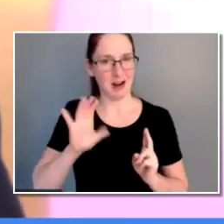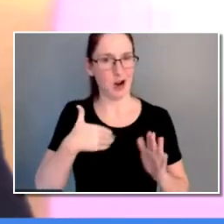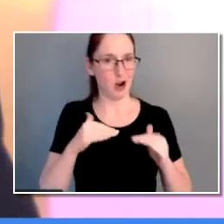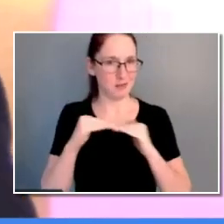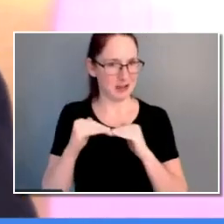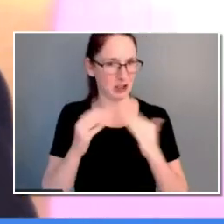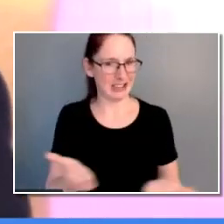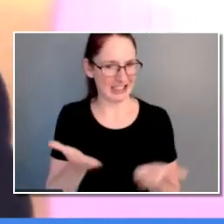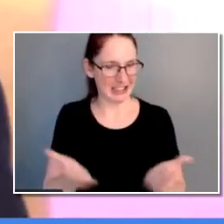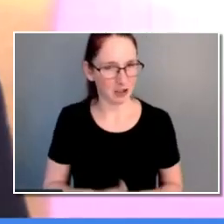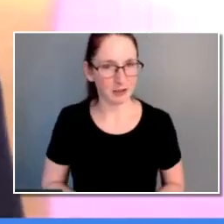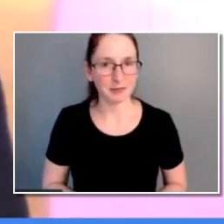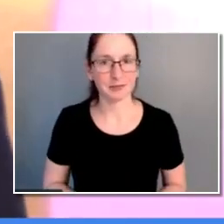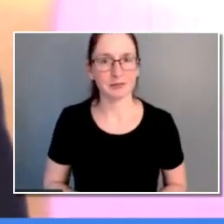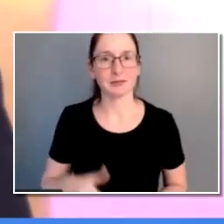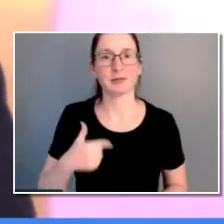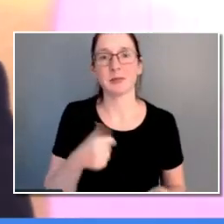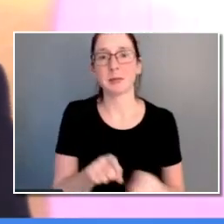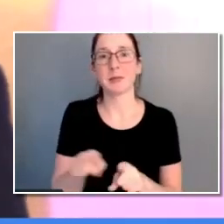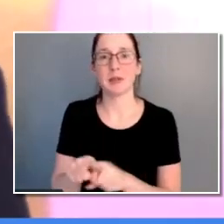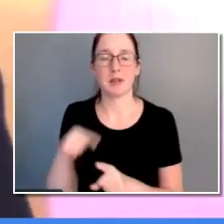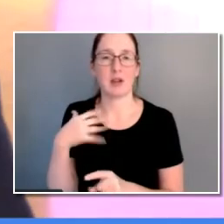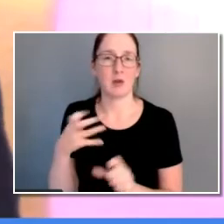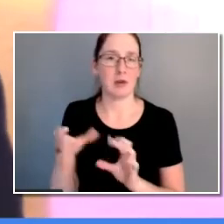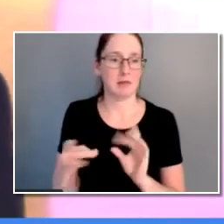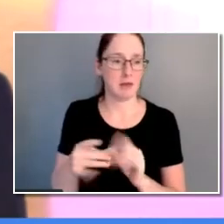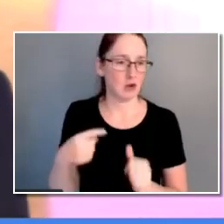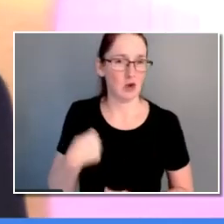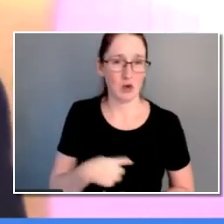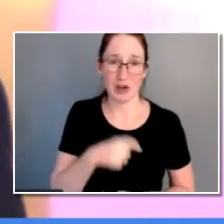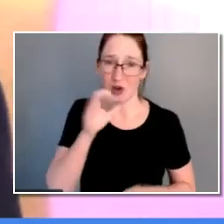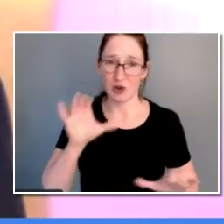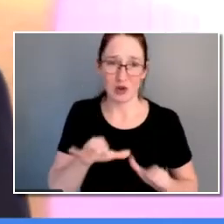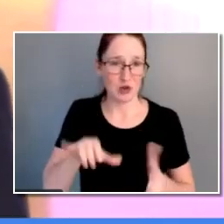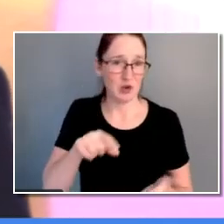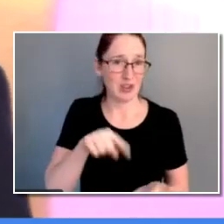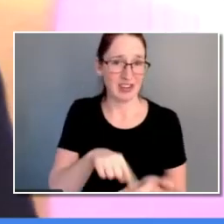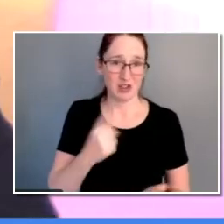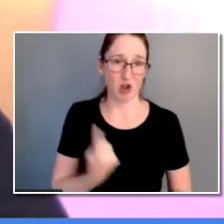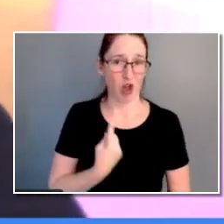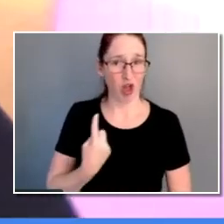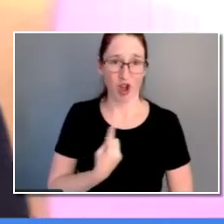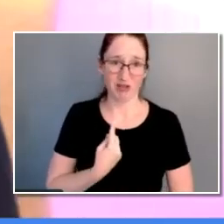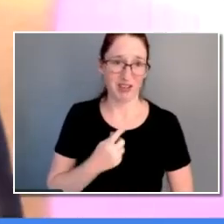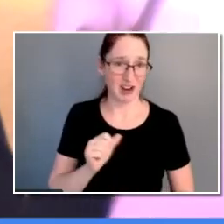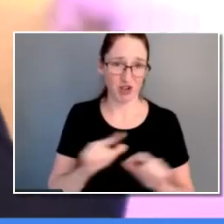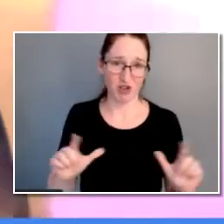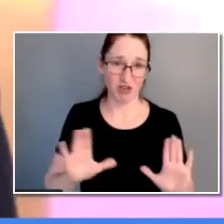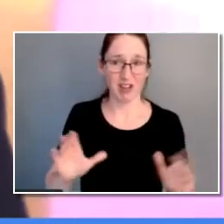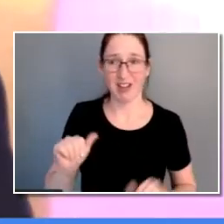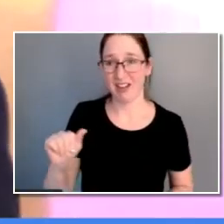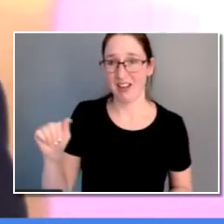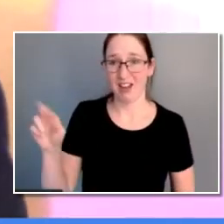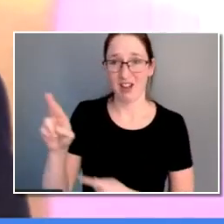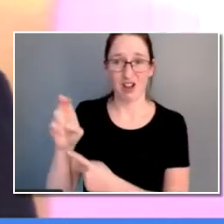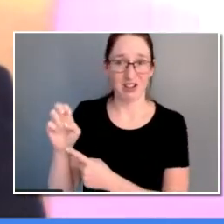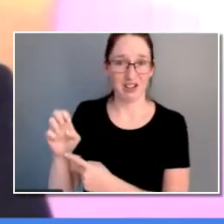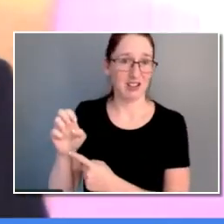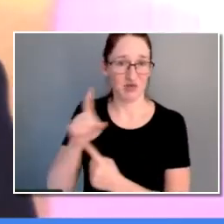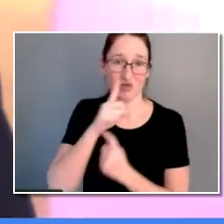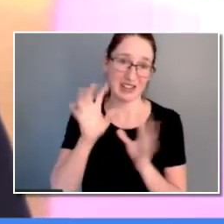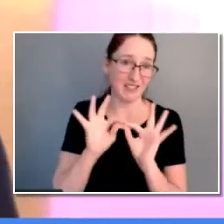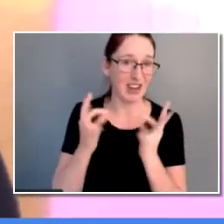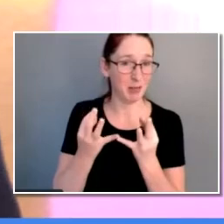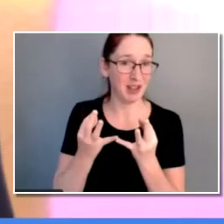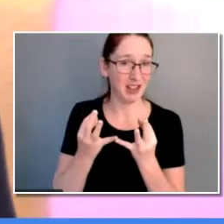here. I also want to say that we don't do this work alone at all. ARE is a family. It's a